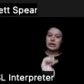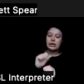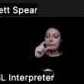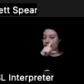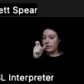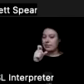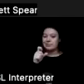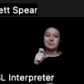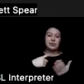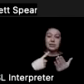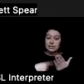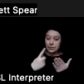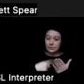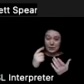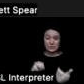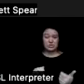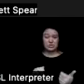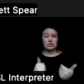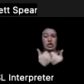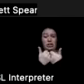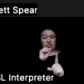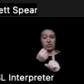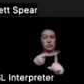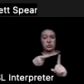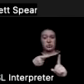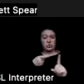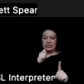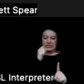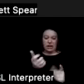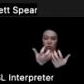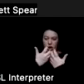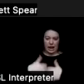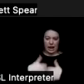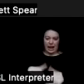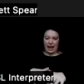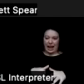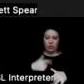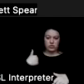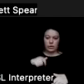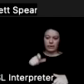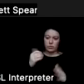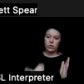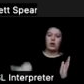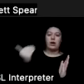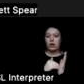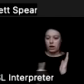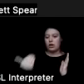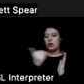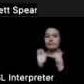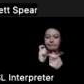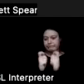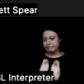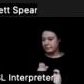challenging situations where they just don't work. And how do we continue to refine these over and over and again? And we'll talk a little bit more about that in the